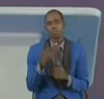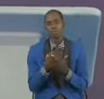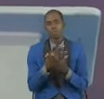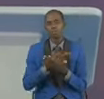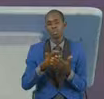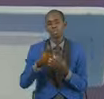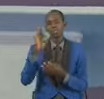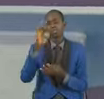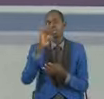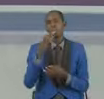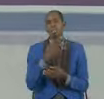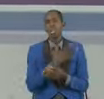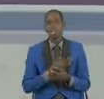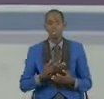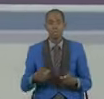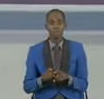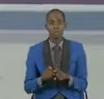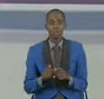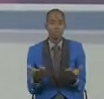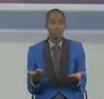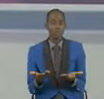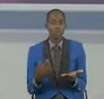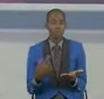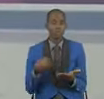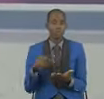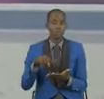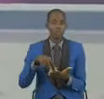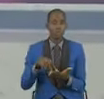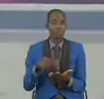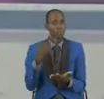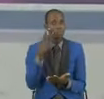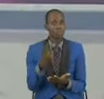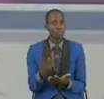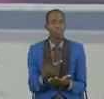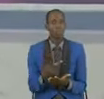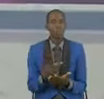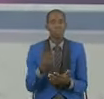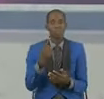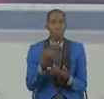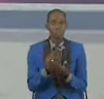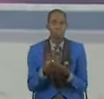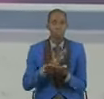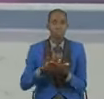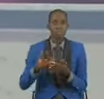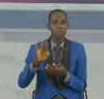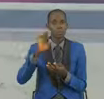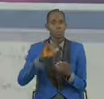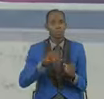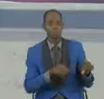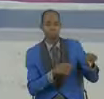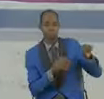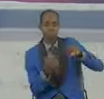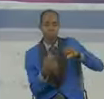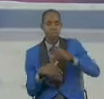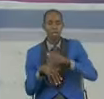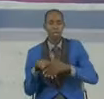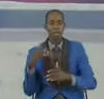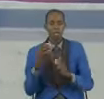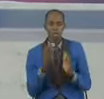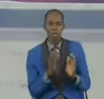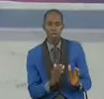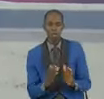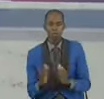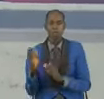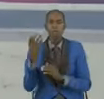here we're told, here is the Holy Spirit poured out according to the prophecy of